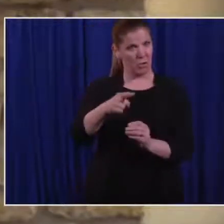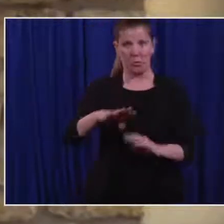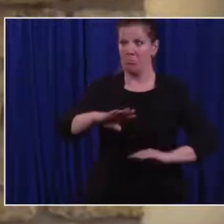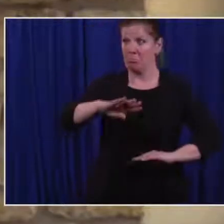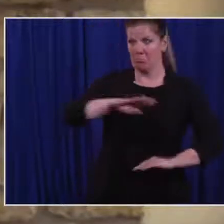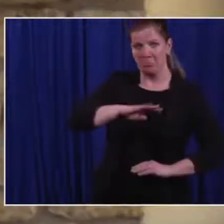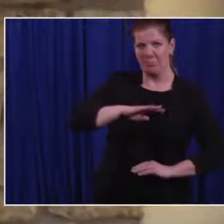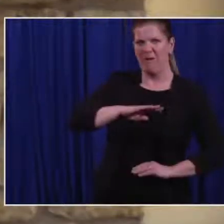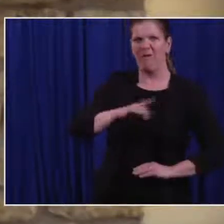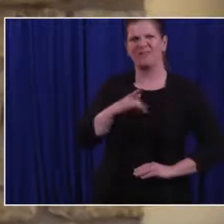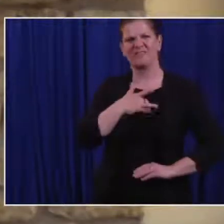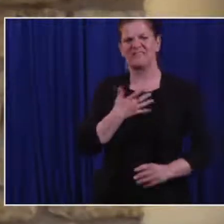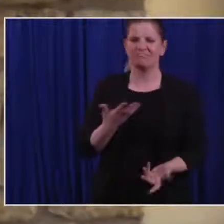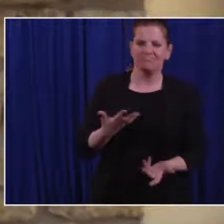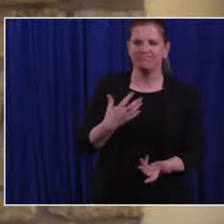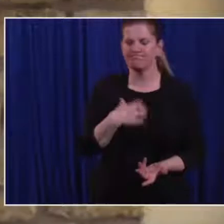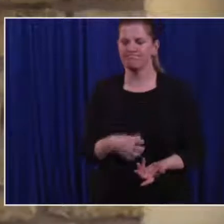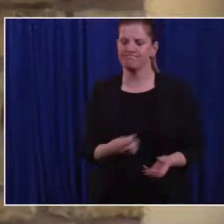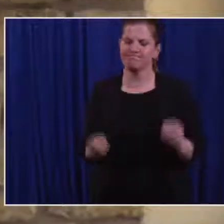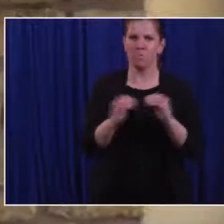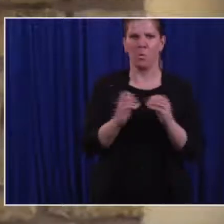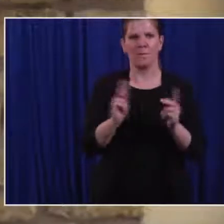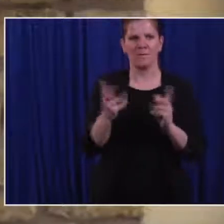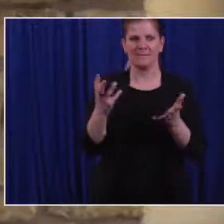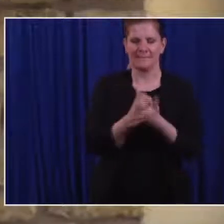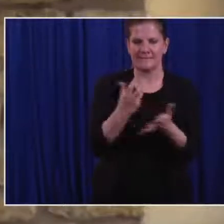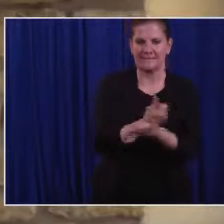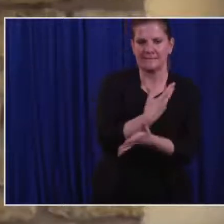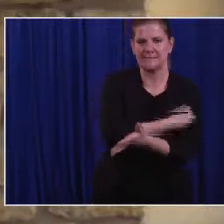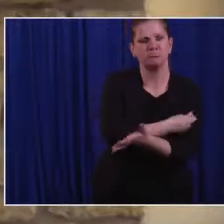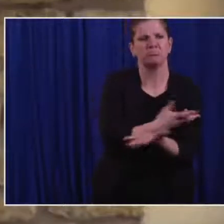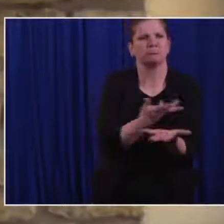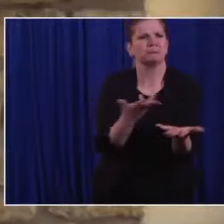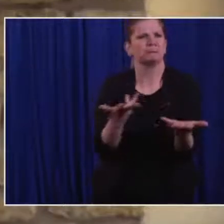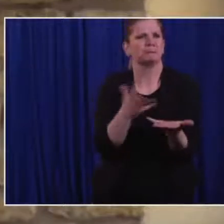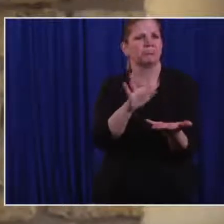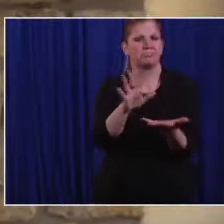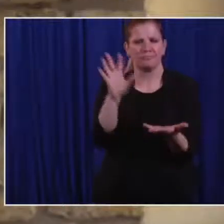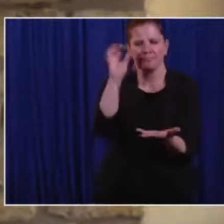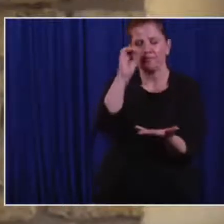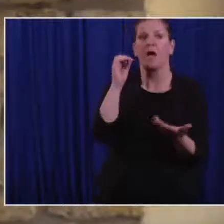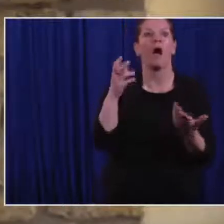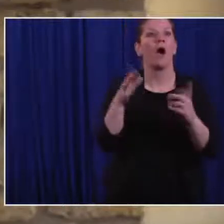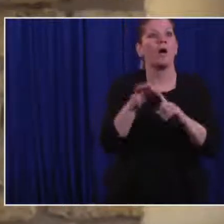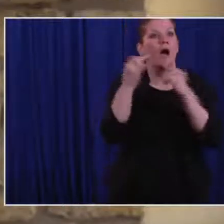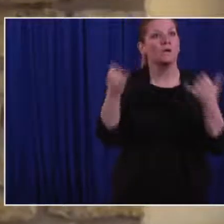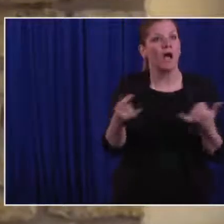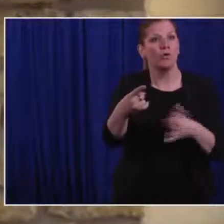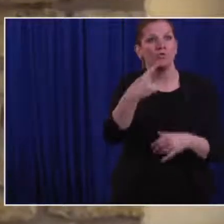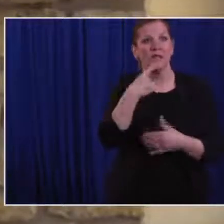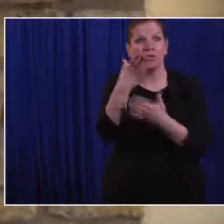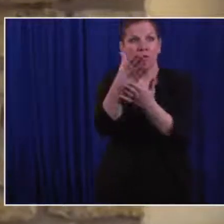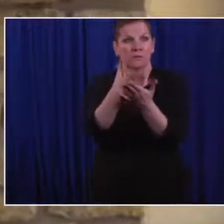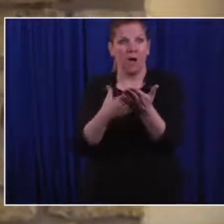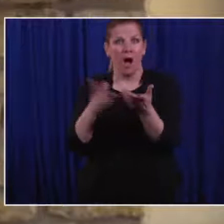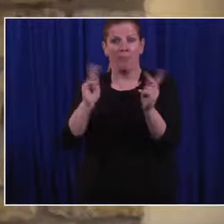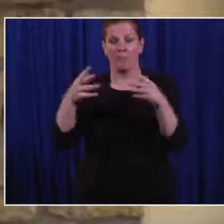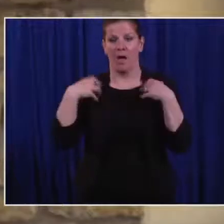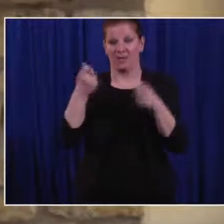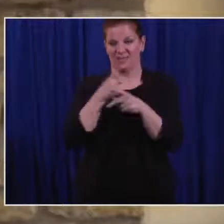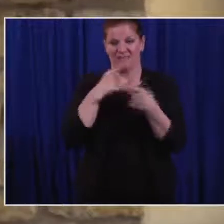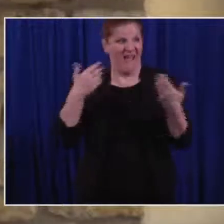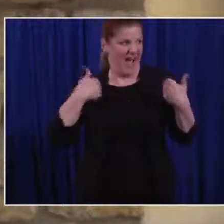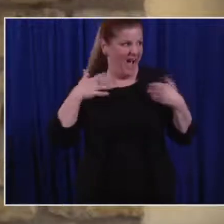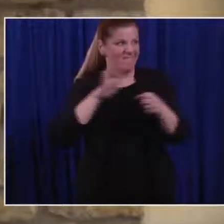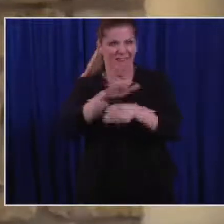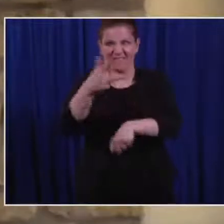been vaccinated, especially when you're getting calls from healthcare professionals who are saying the vaccine is out there? Well,